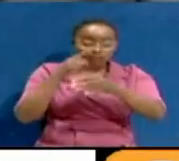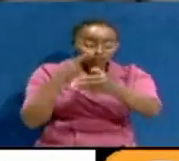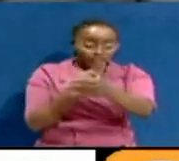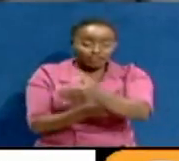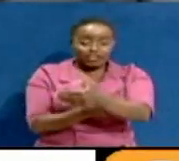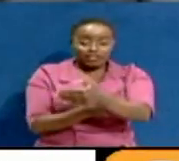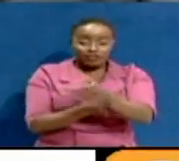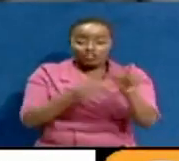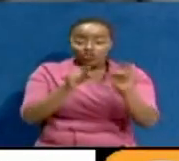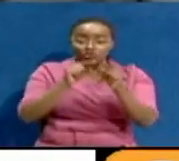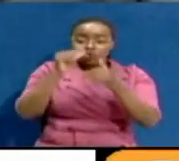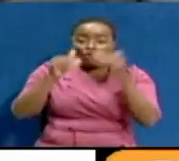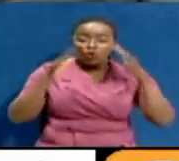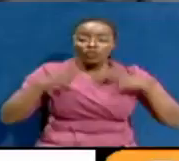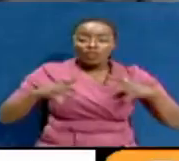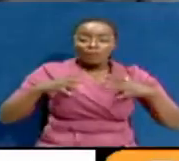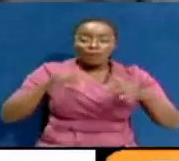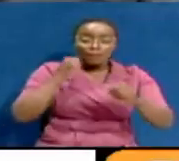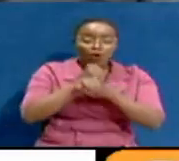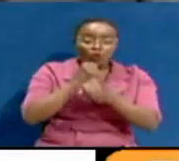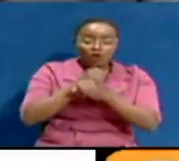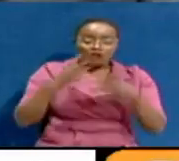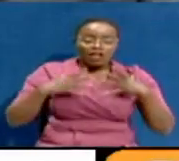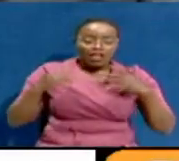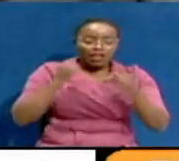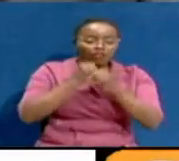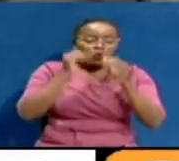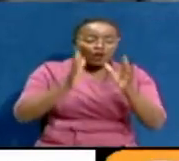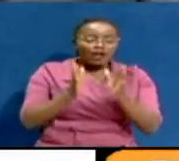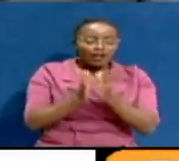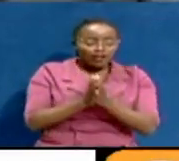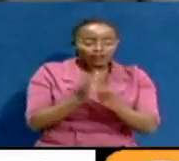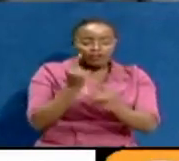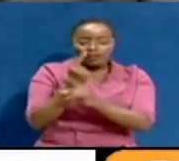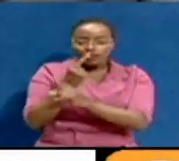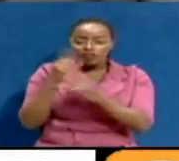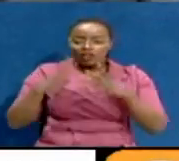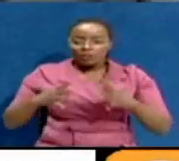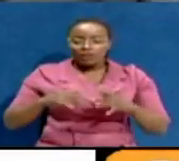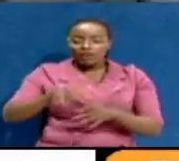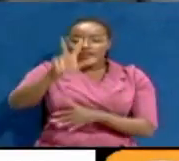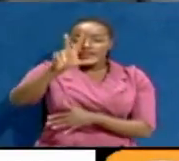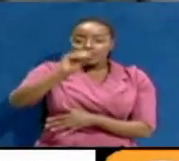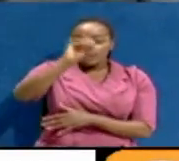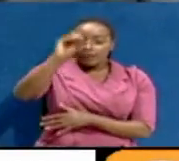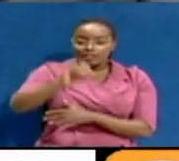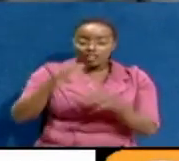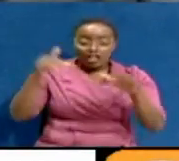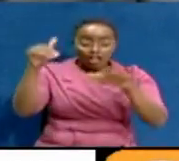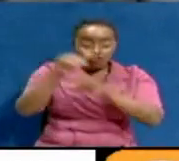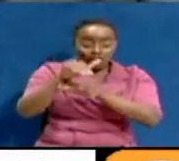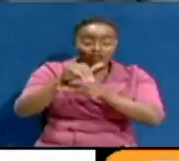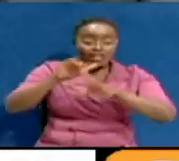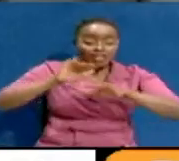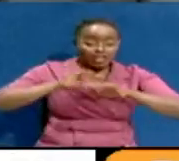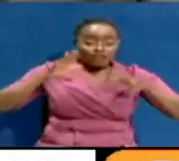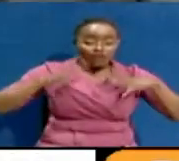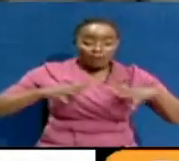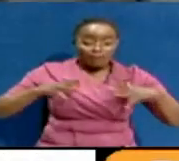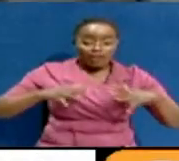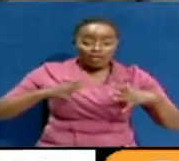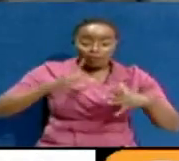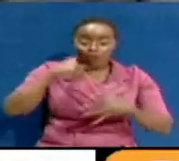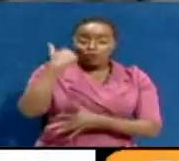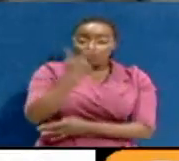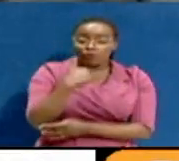vaccine, plus all the people who are working, frontline workers and so on. So the 30% actually covers a good proportion of